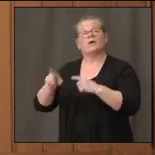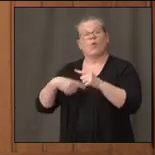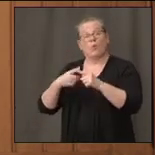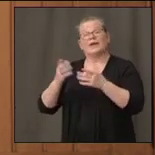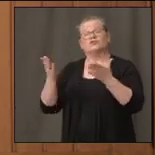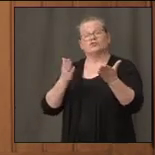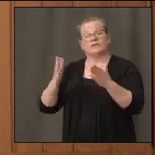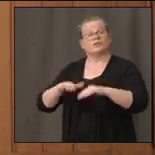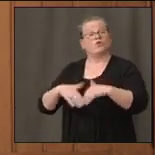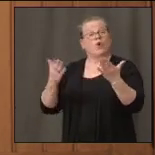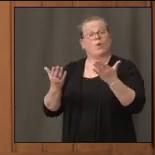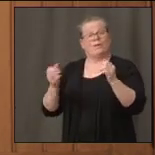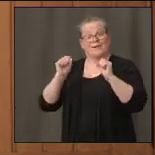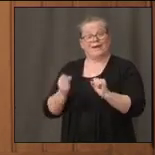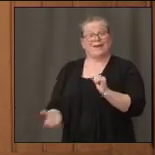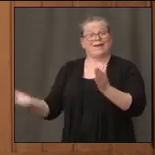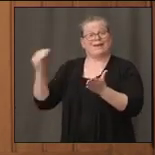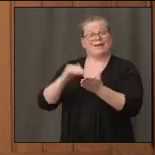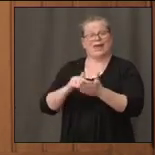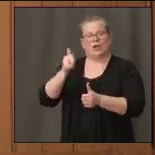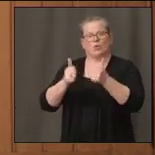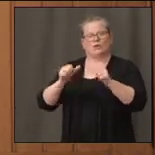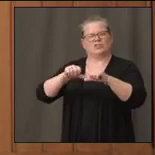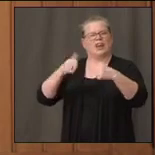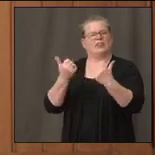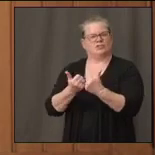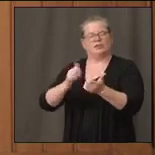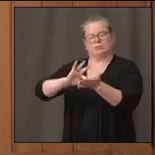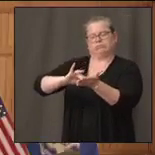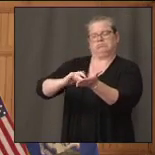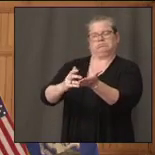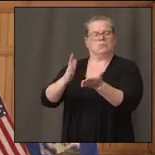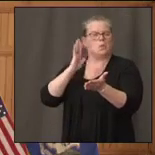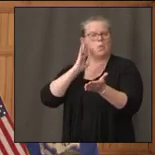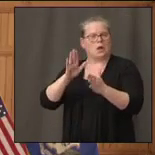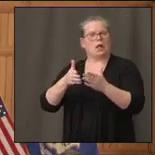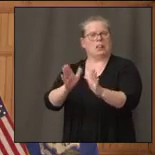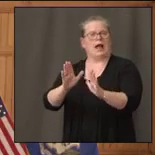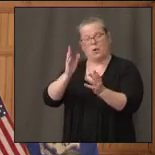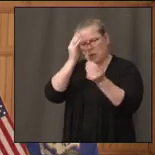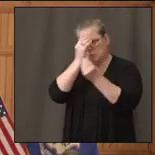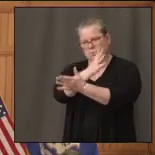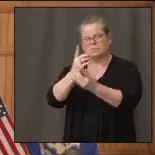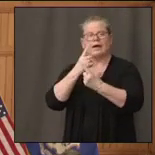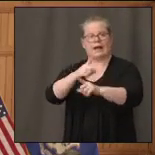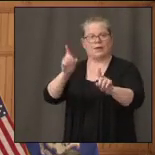will be making announcements about that. I think it's any day is what I was told. Correct. I think it's coming soon. Yes. For that one.